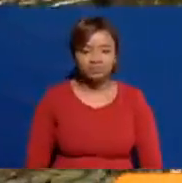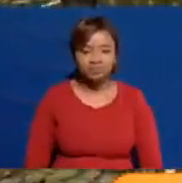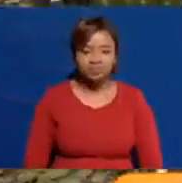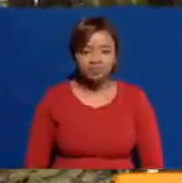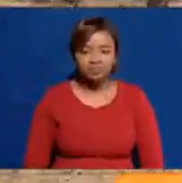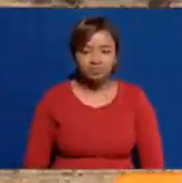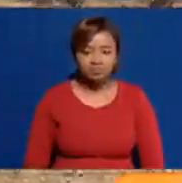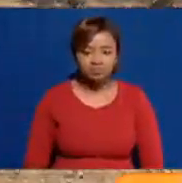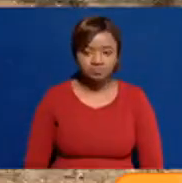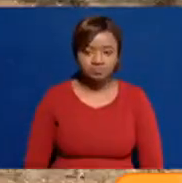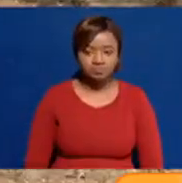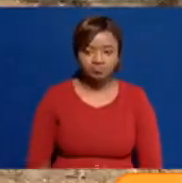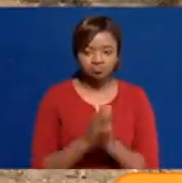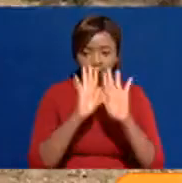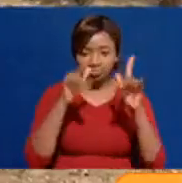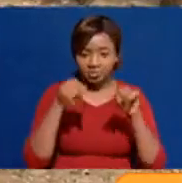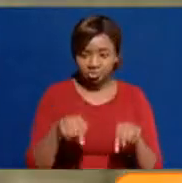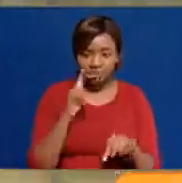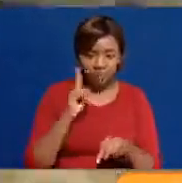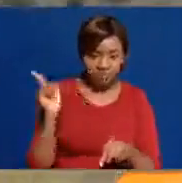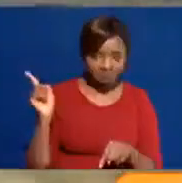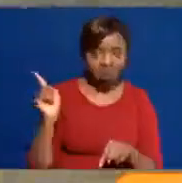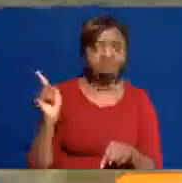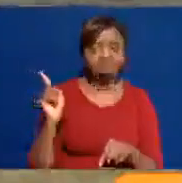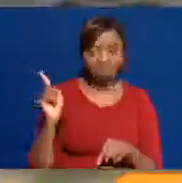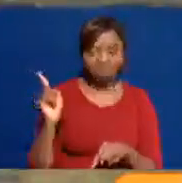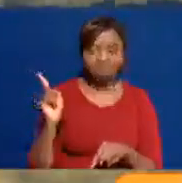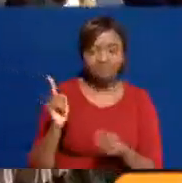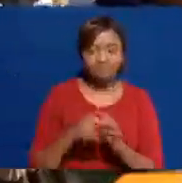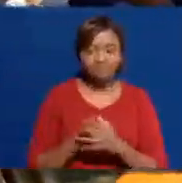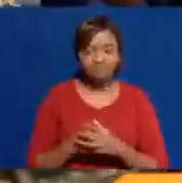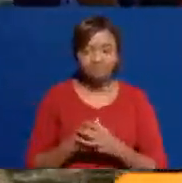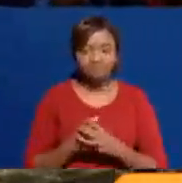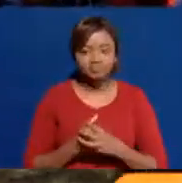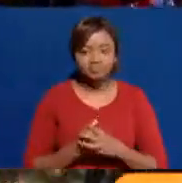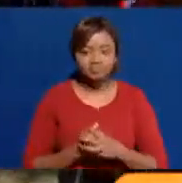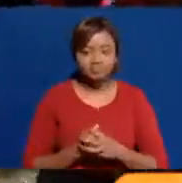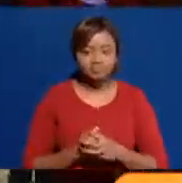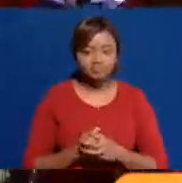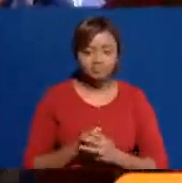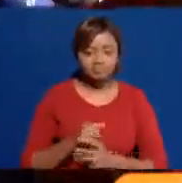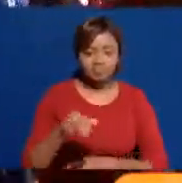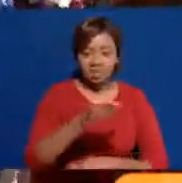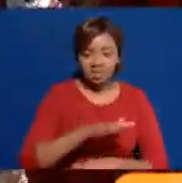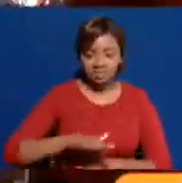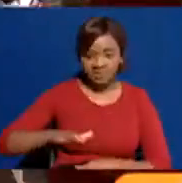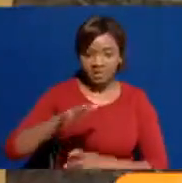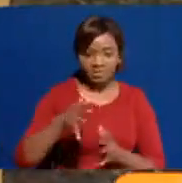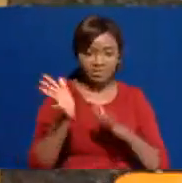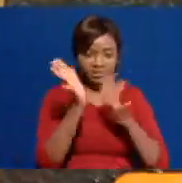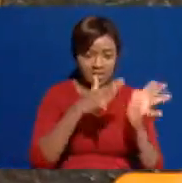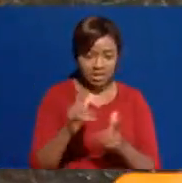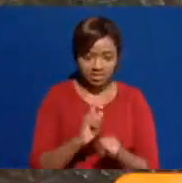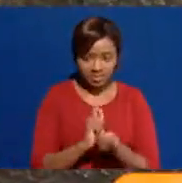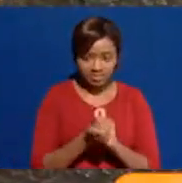While marking this year's World Wetlands Day here at the EnkongúEnkare Wetland Area, Environment, Climate Change and